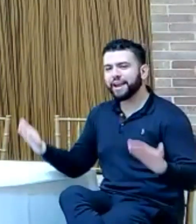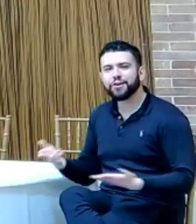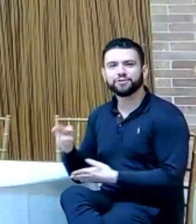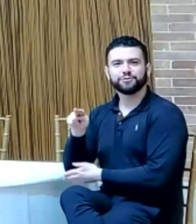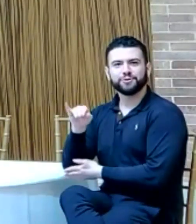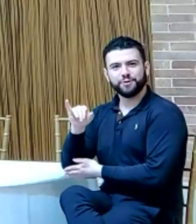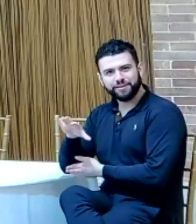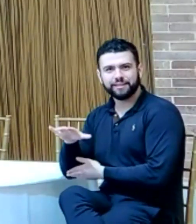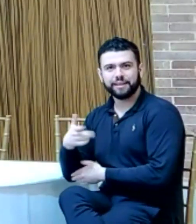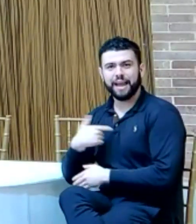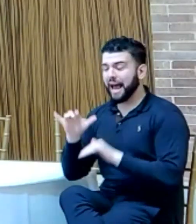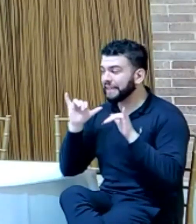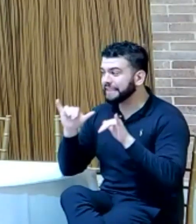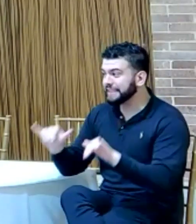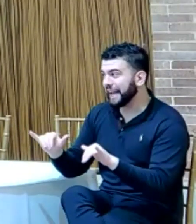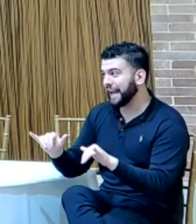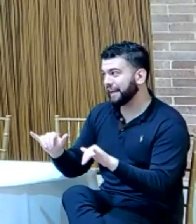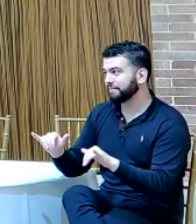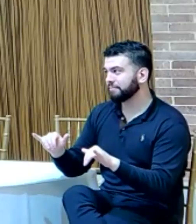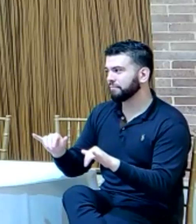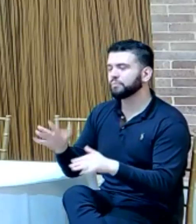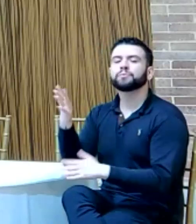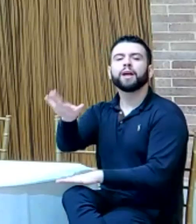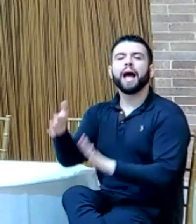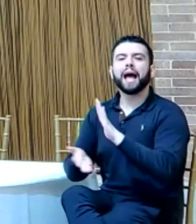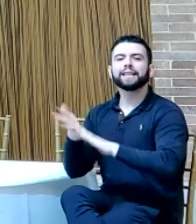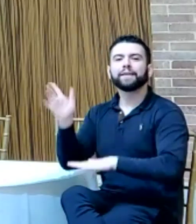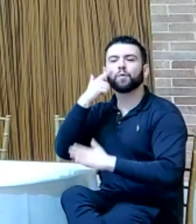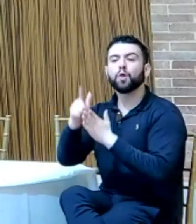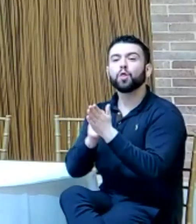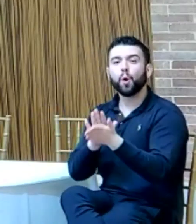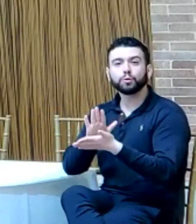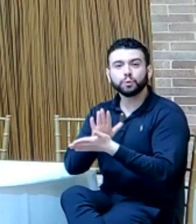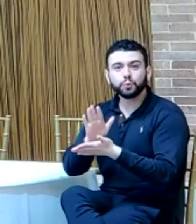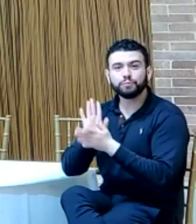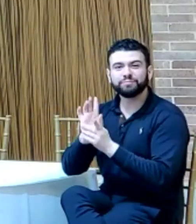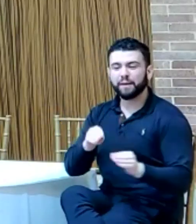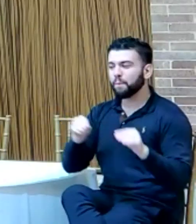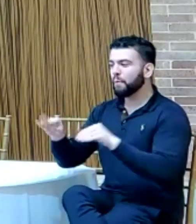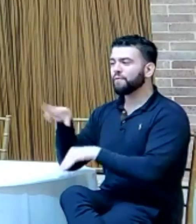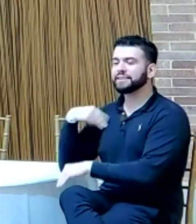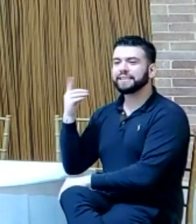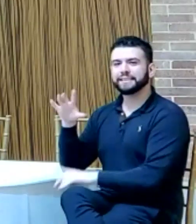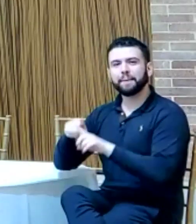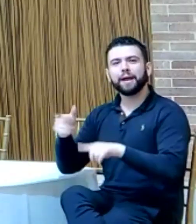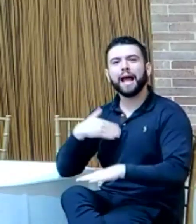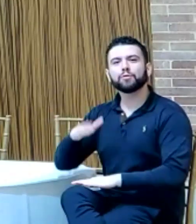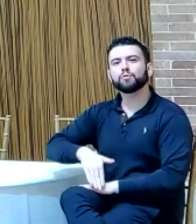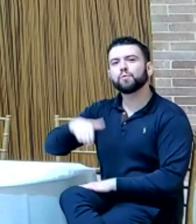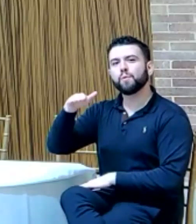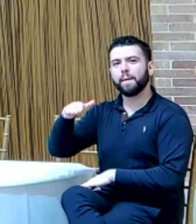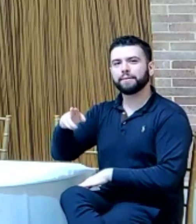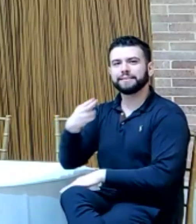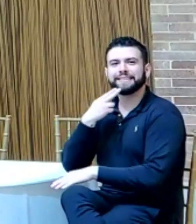leave till I left for for uh uh law school and ended up in DC but as was mentioned I'm originally from Dallas but I got to give you guys